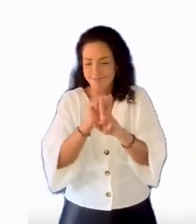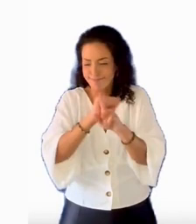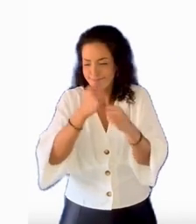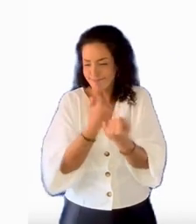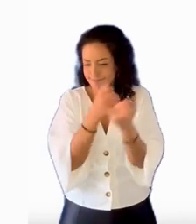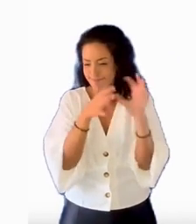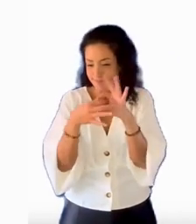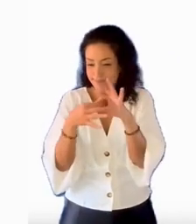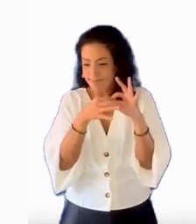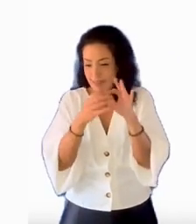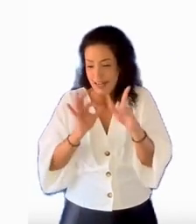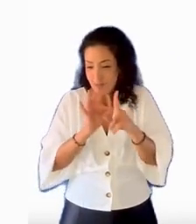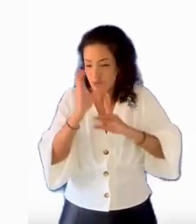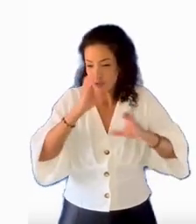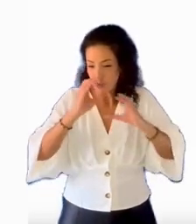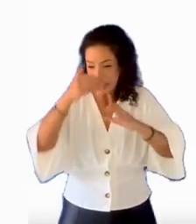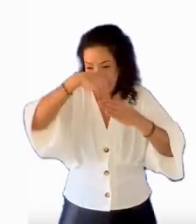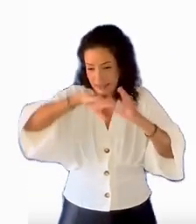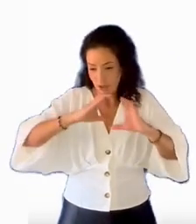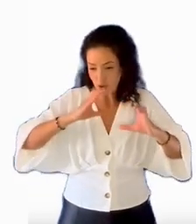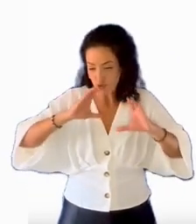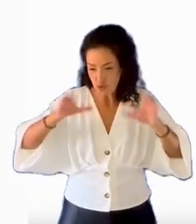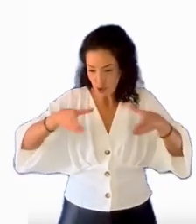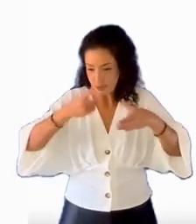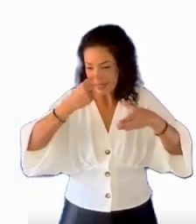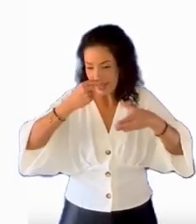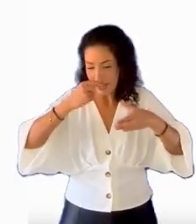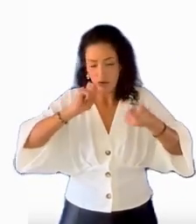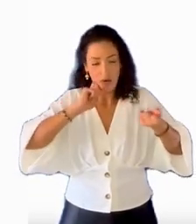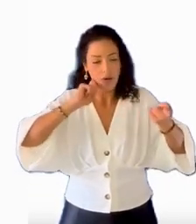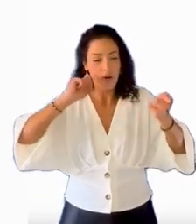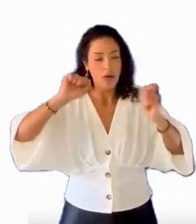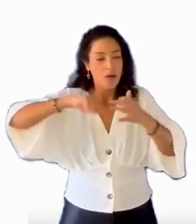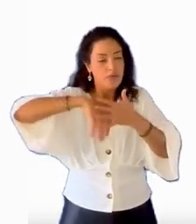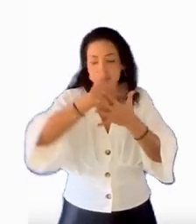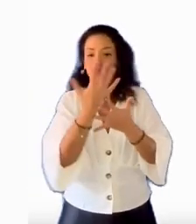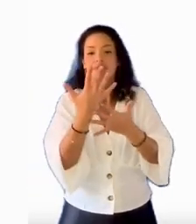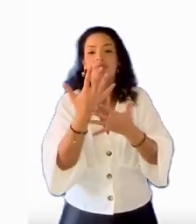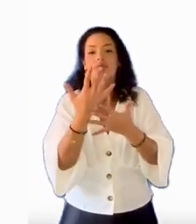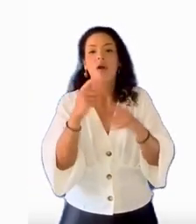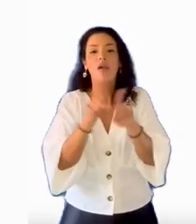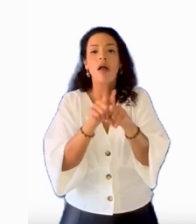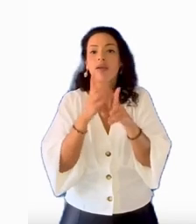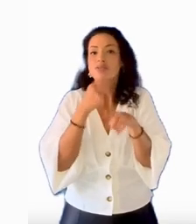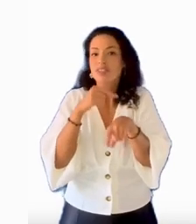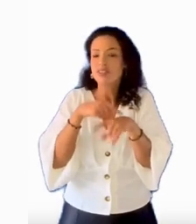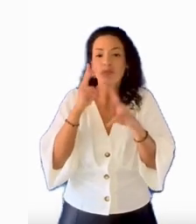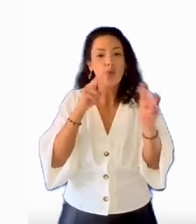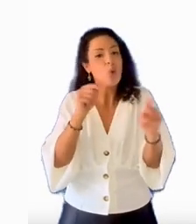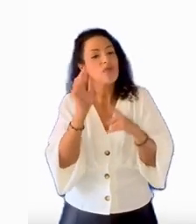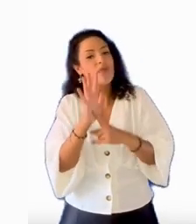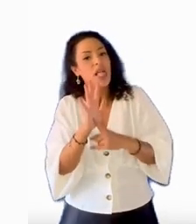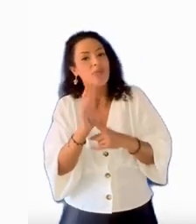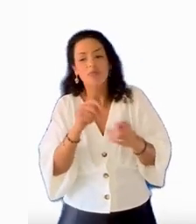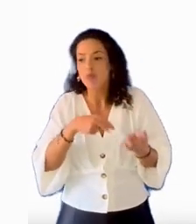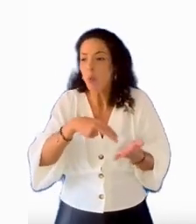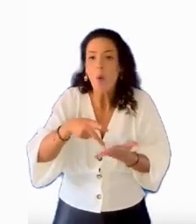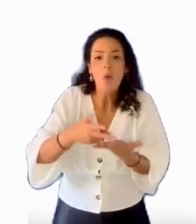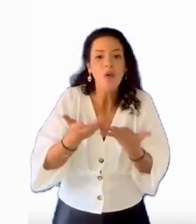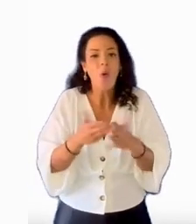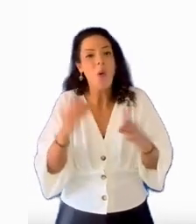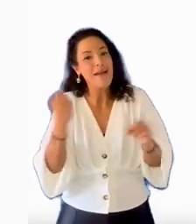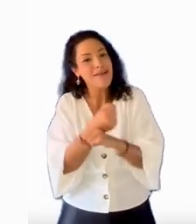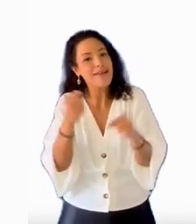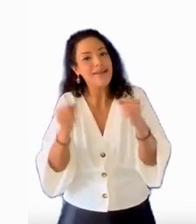relationships and enhances communication within these groups can be transformative. For example, spending time watching a film, going for a walk, or playing a board